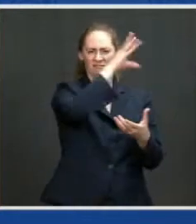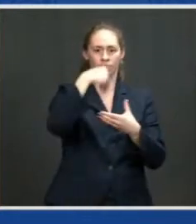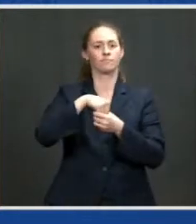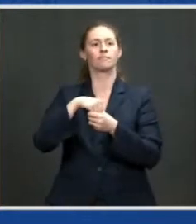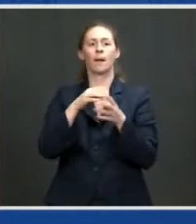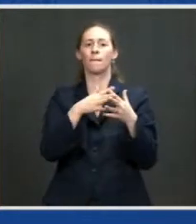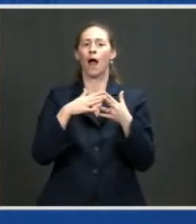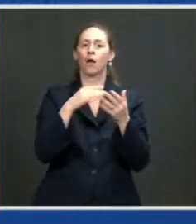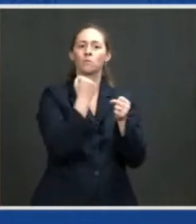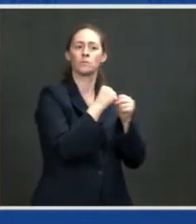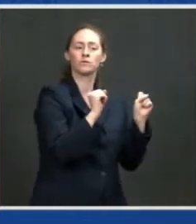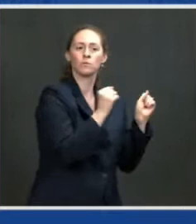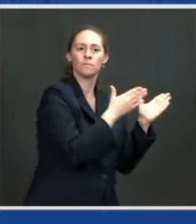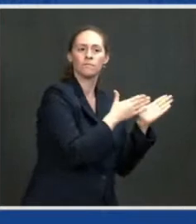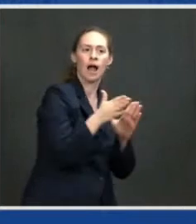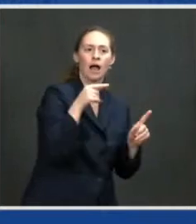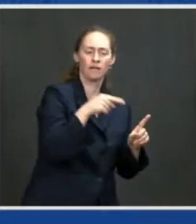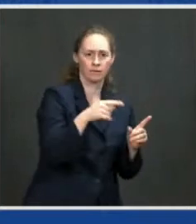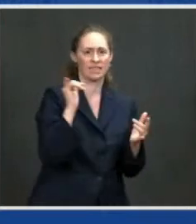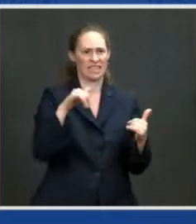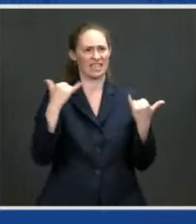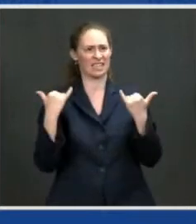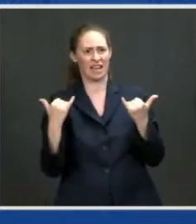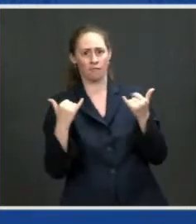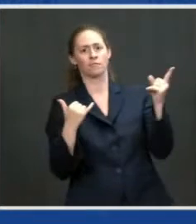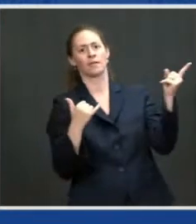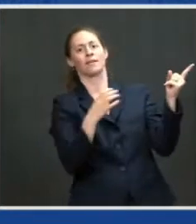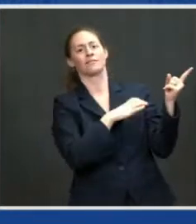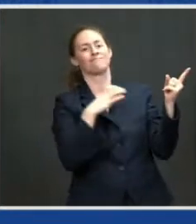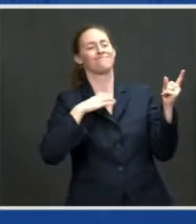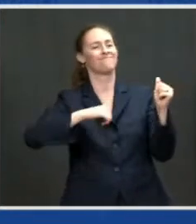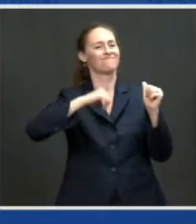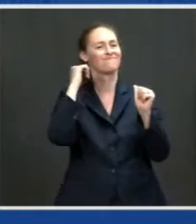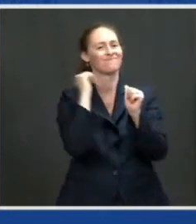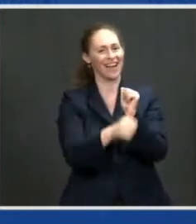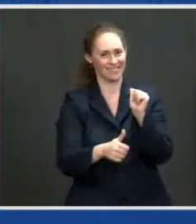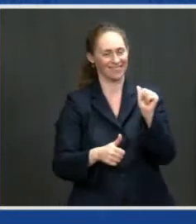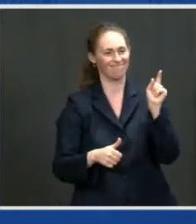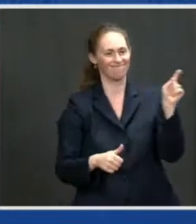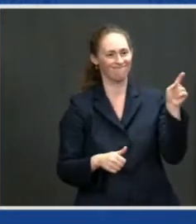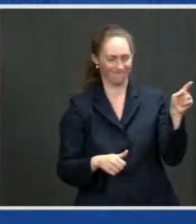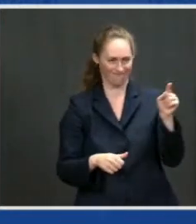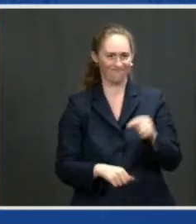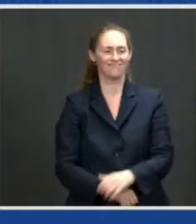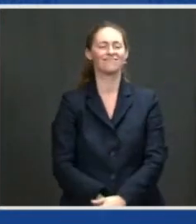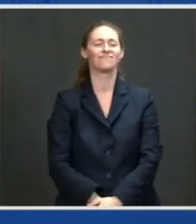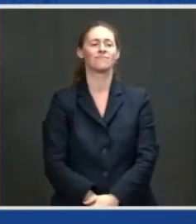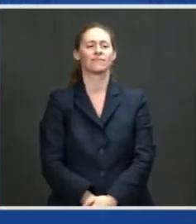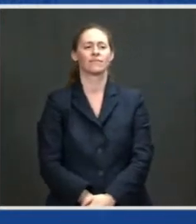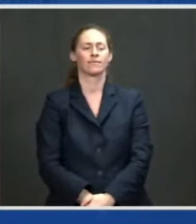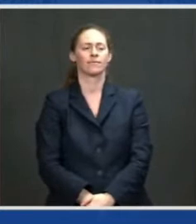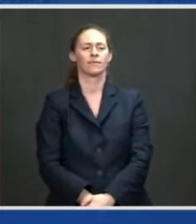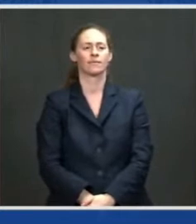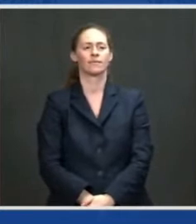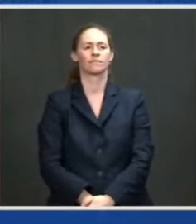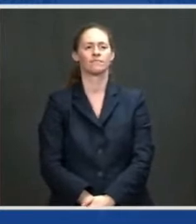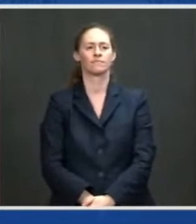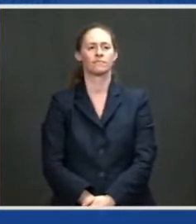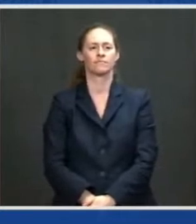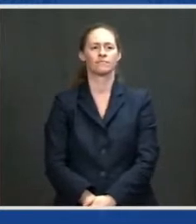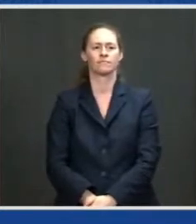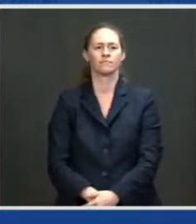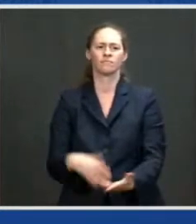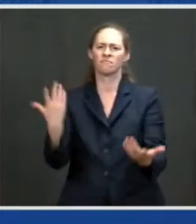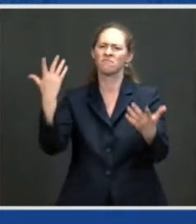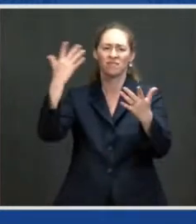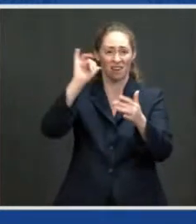get passed. Because of that law, more than 167 million Americans